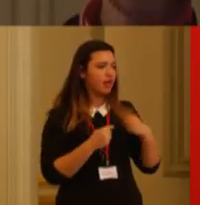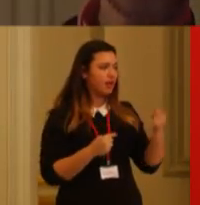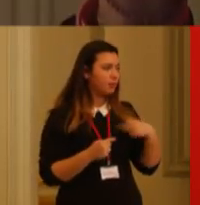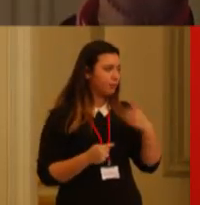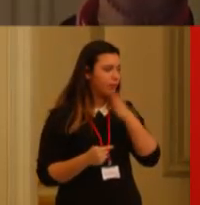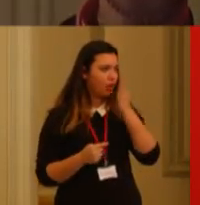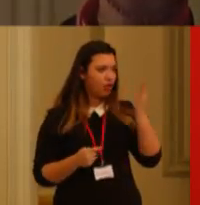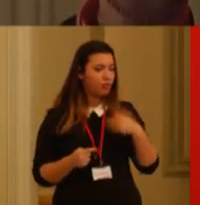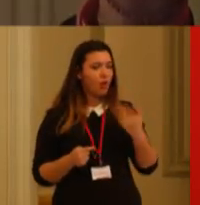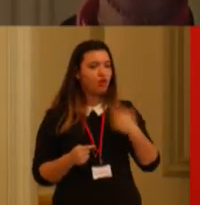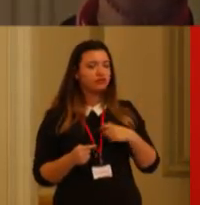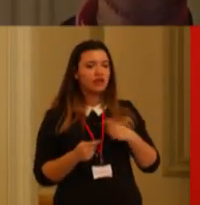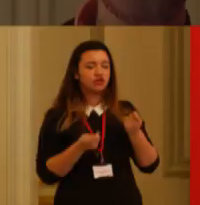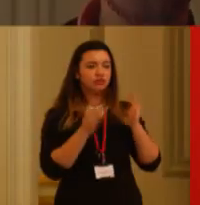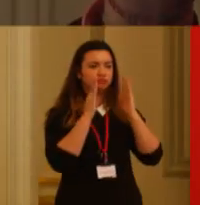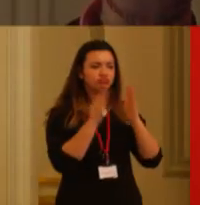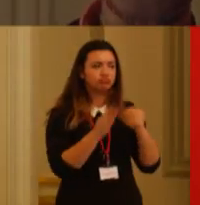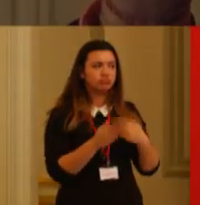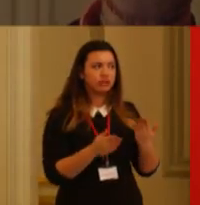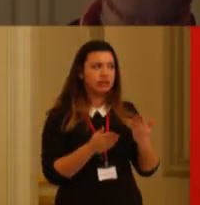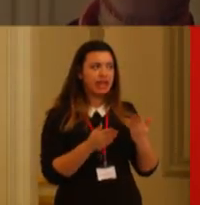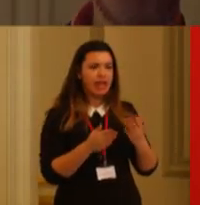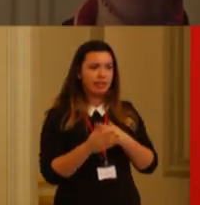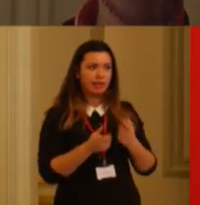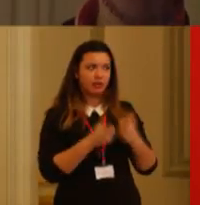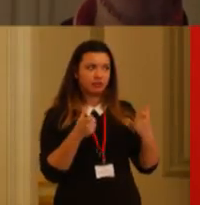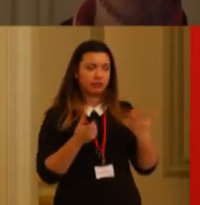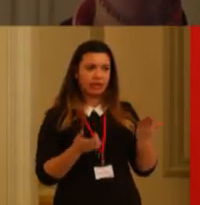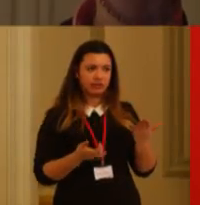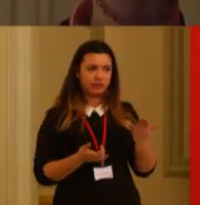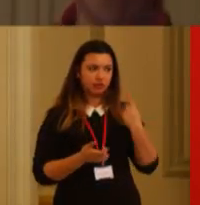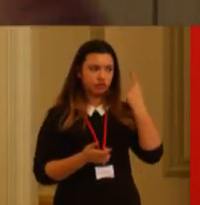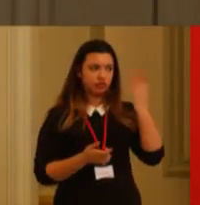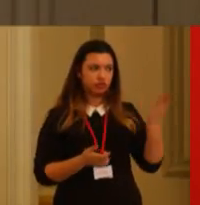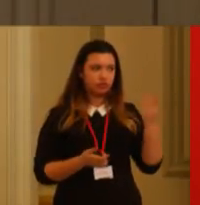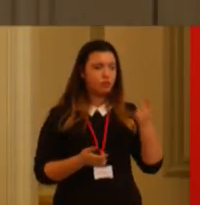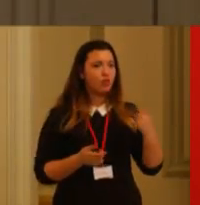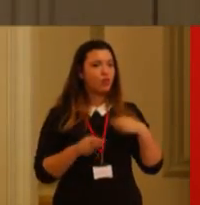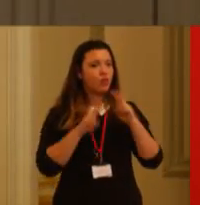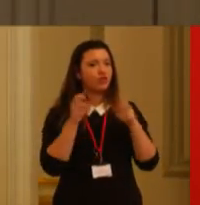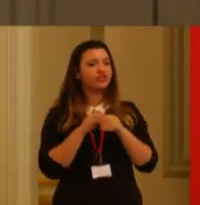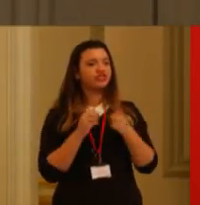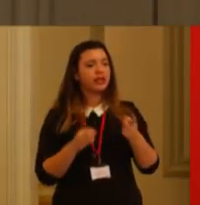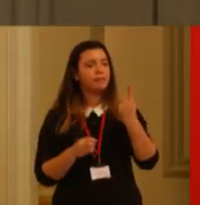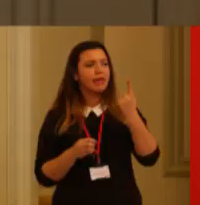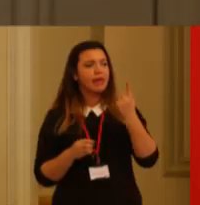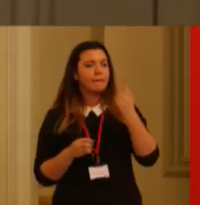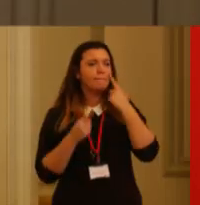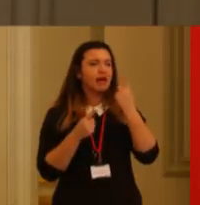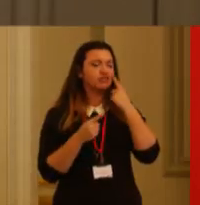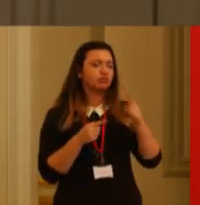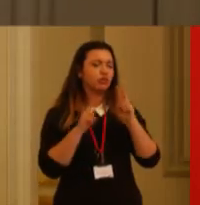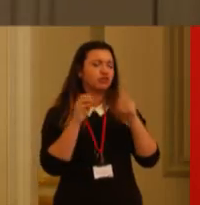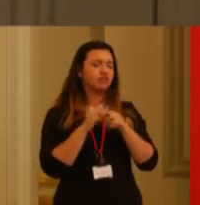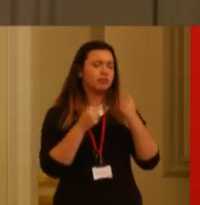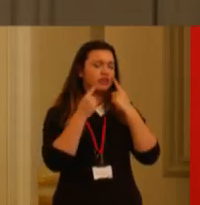much experience with private businesses and development scheme, how do private businesses feel? Is